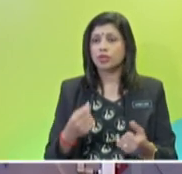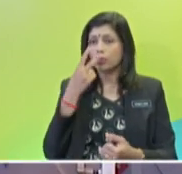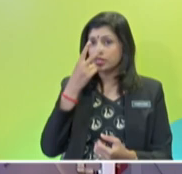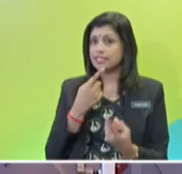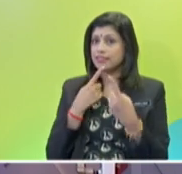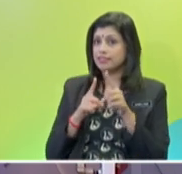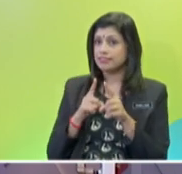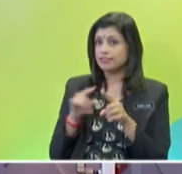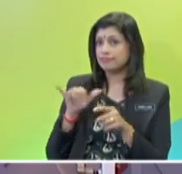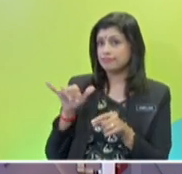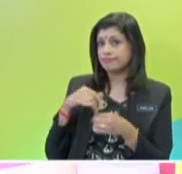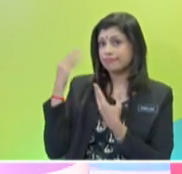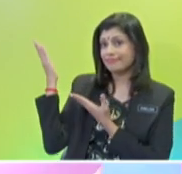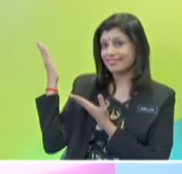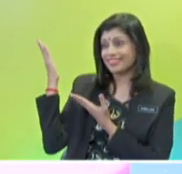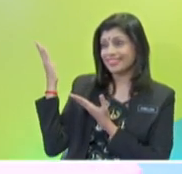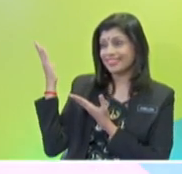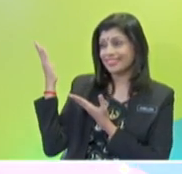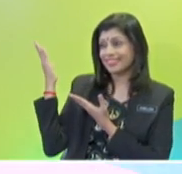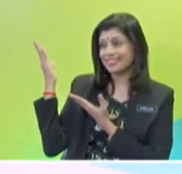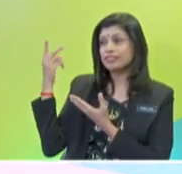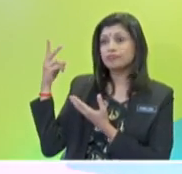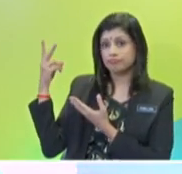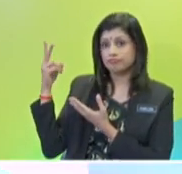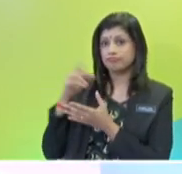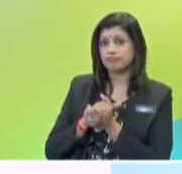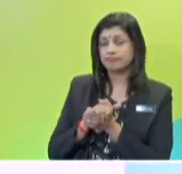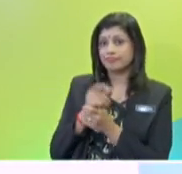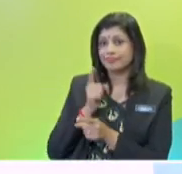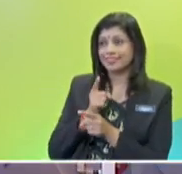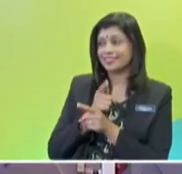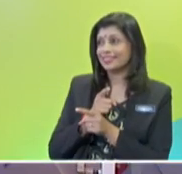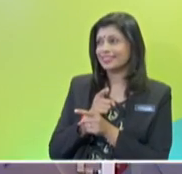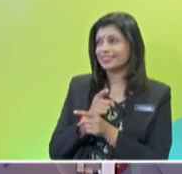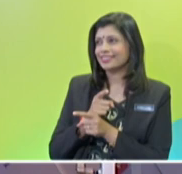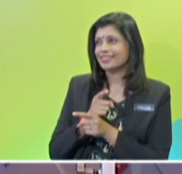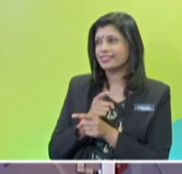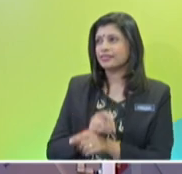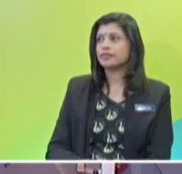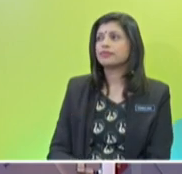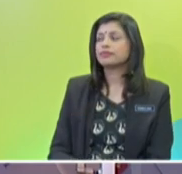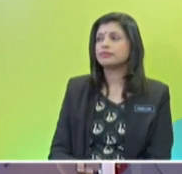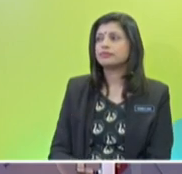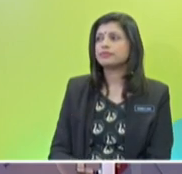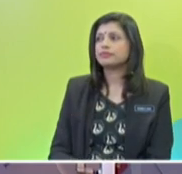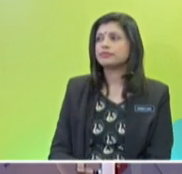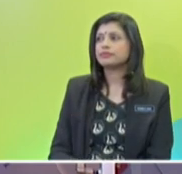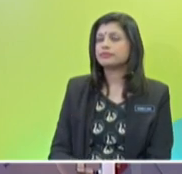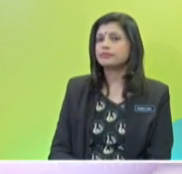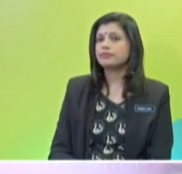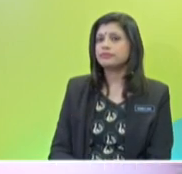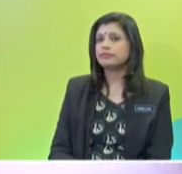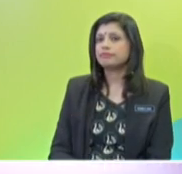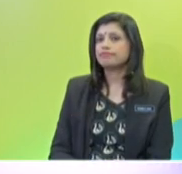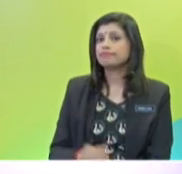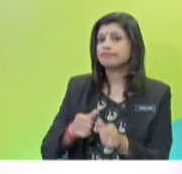Sure. It's 12 minutes, correct? Correct, teacher. Okay, the journey time is 12 minutes. Yeah. How often does it depart?